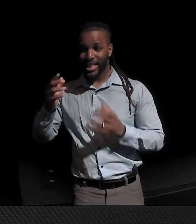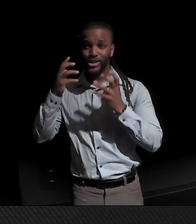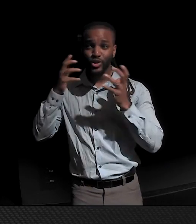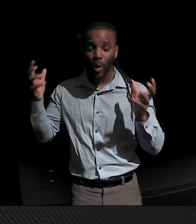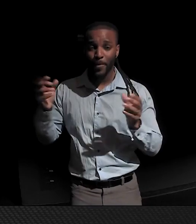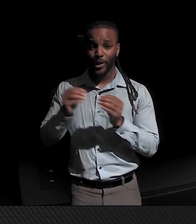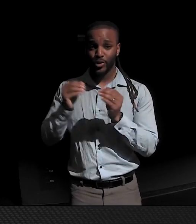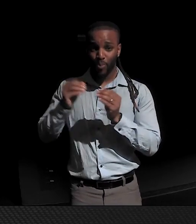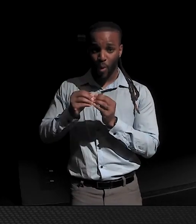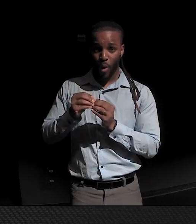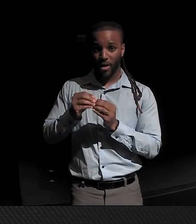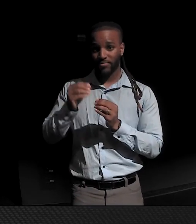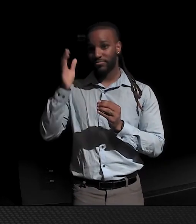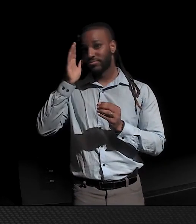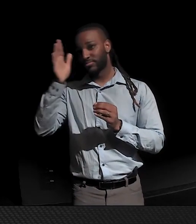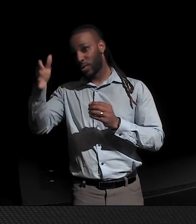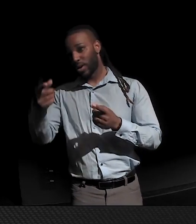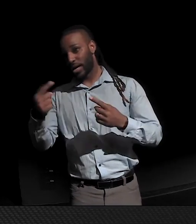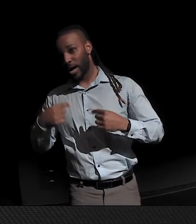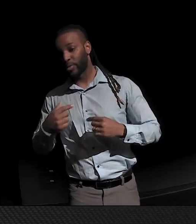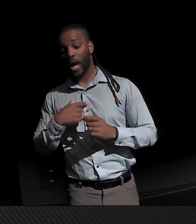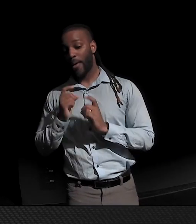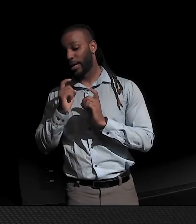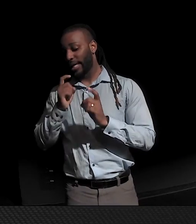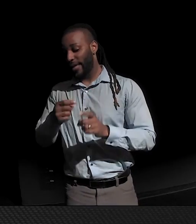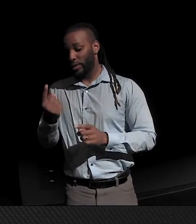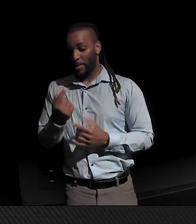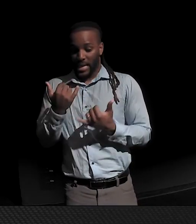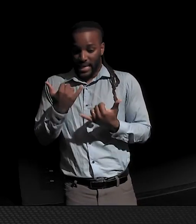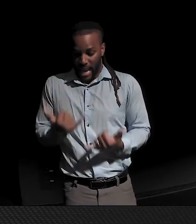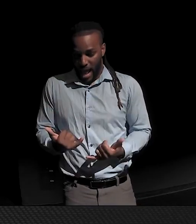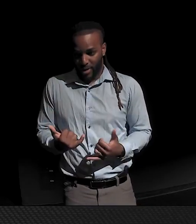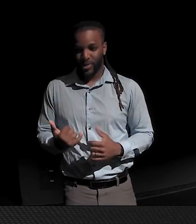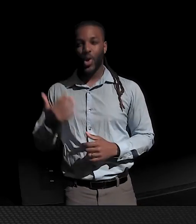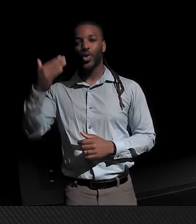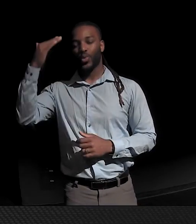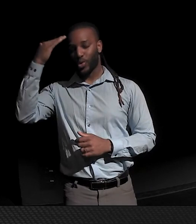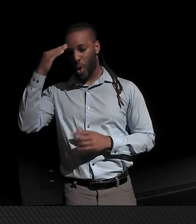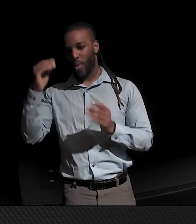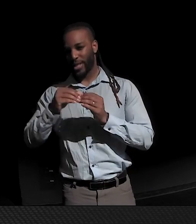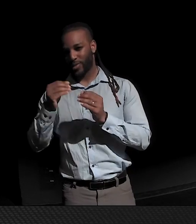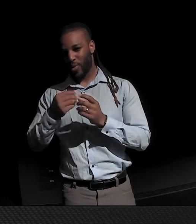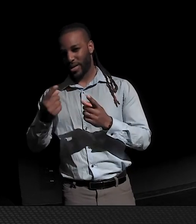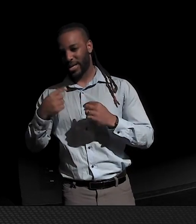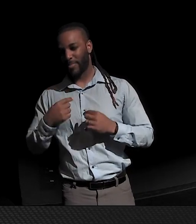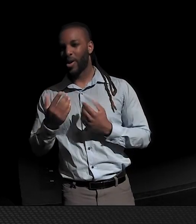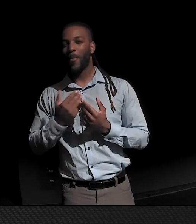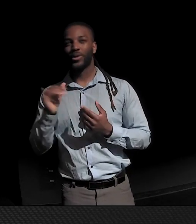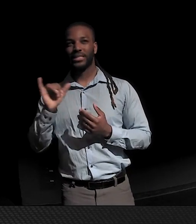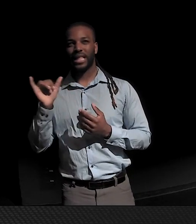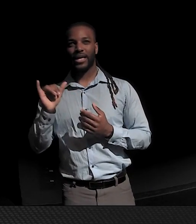much more to come, so I'm going to give you this now so that you know there's more to come. It's almost like